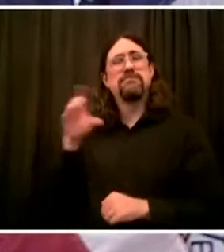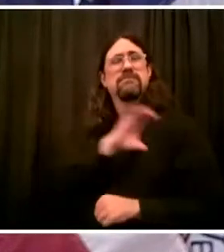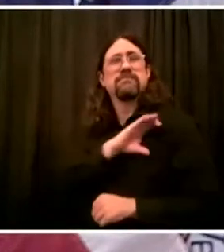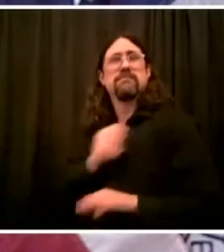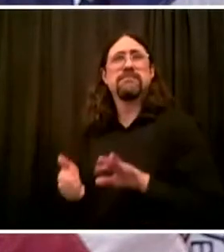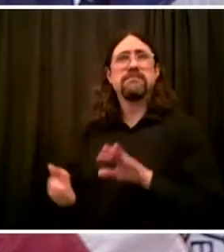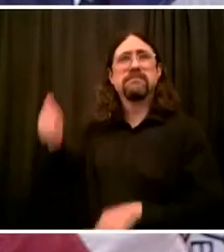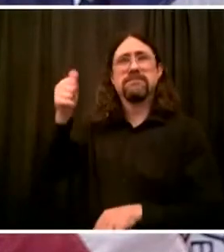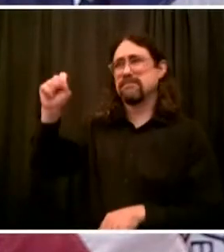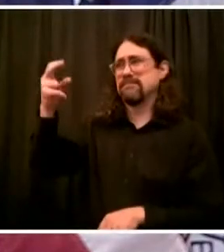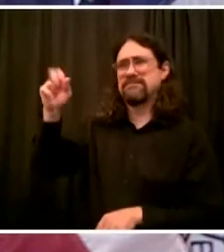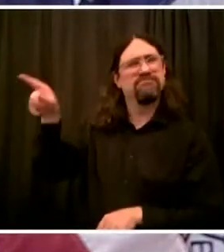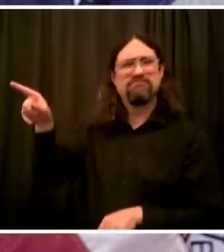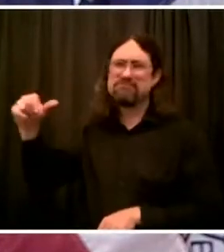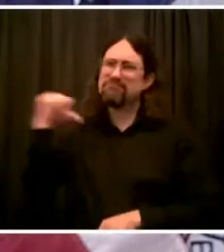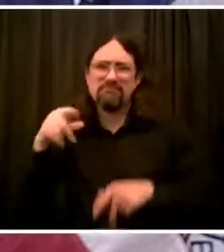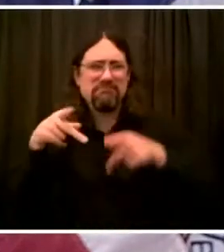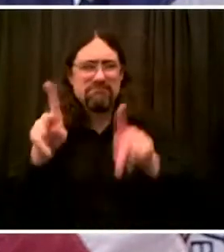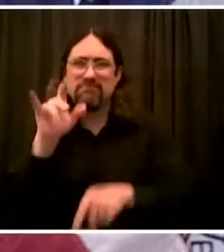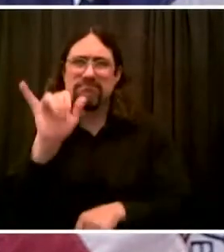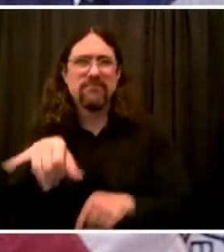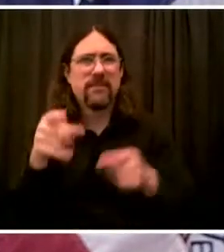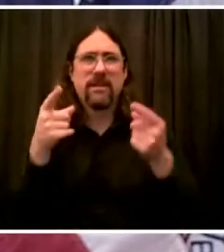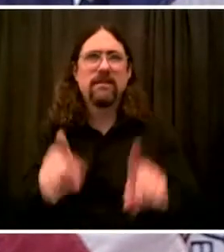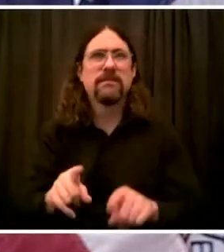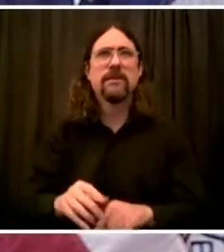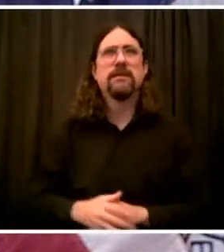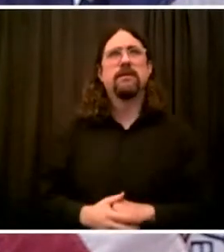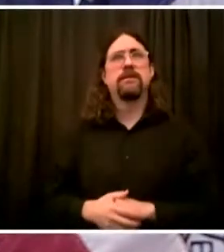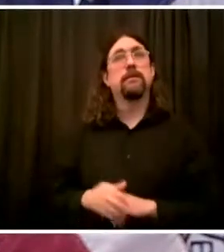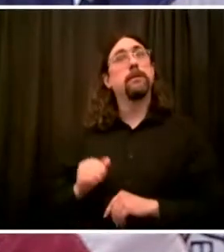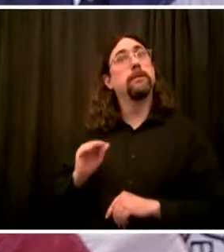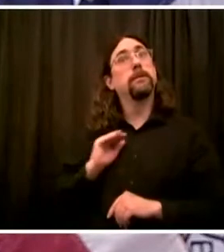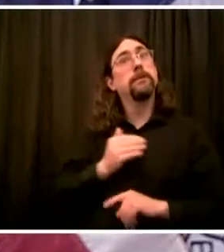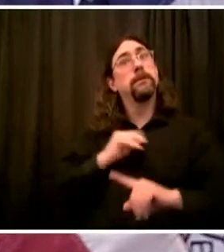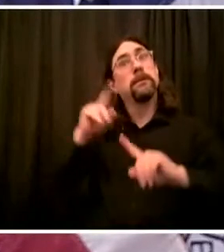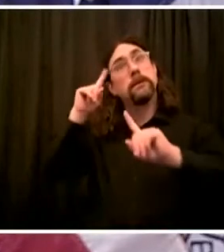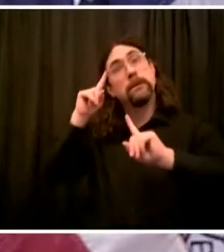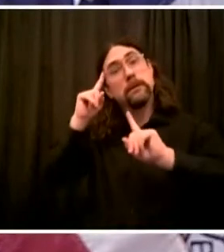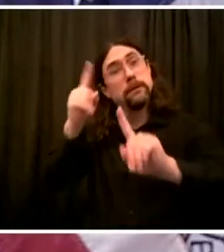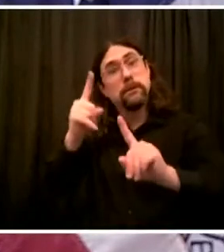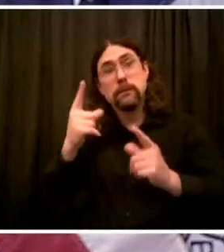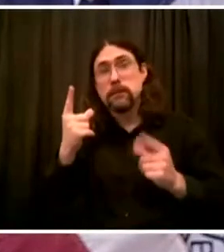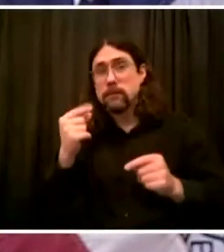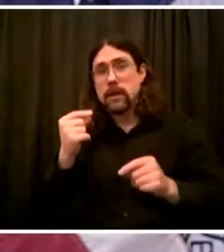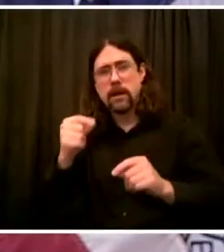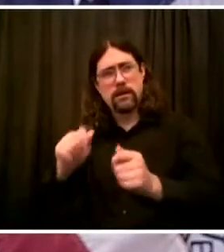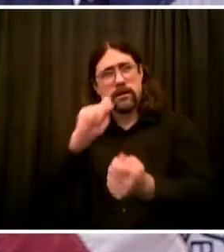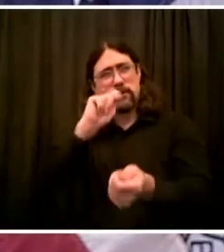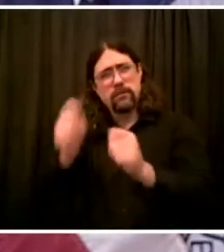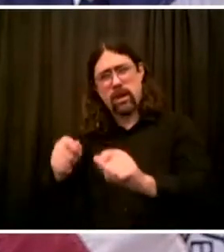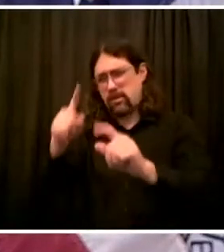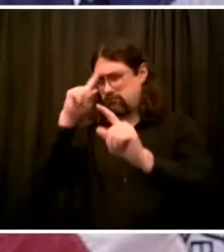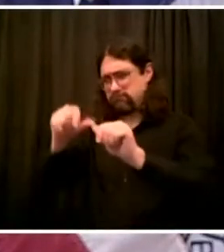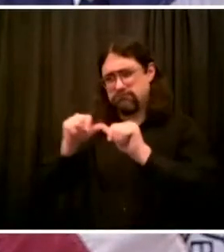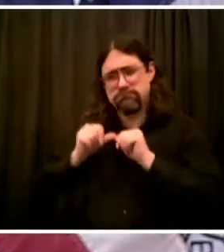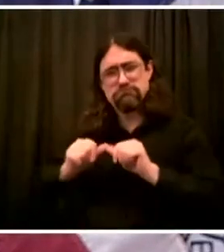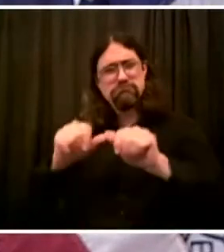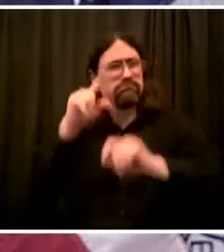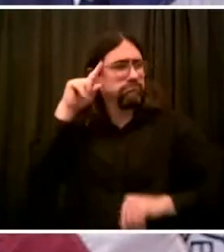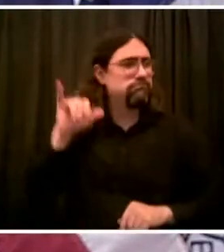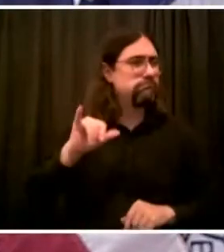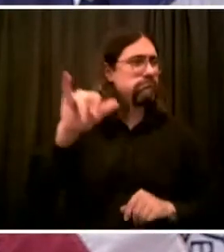relationship between police and community. We will not go backwards. But we have to get it right, and that's on us. And